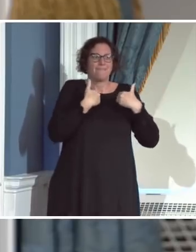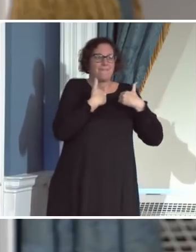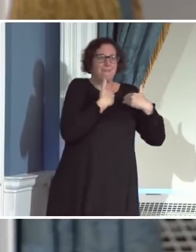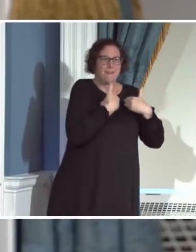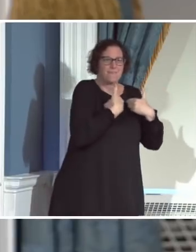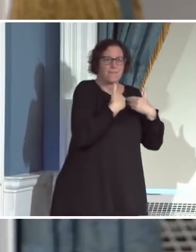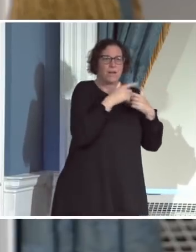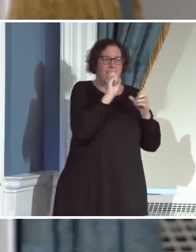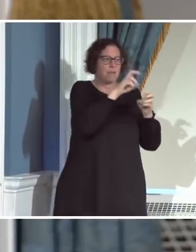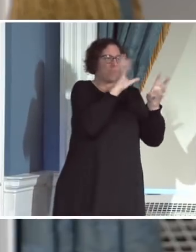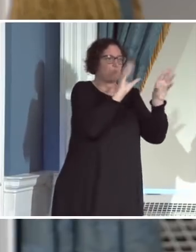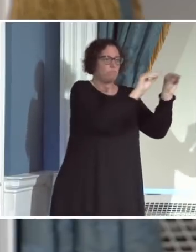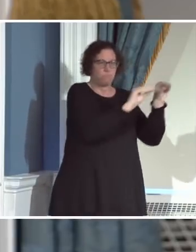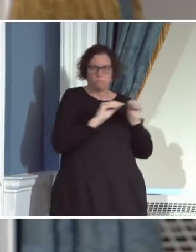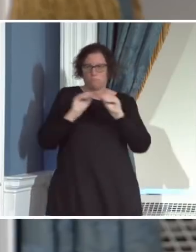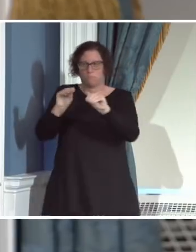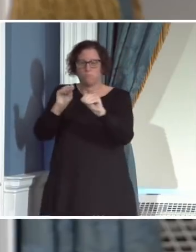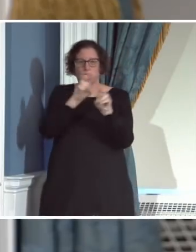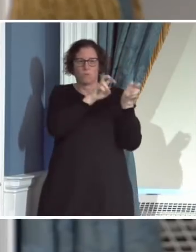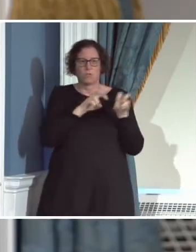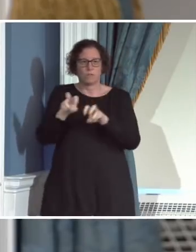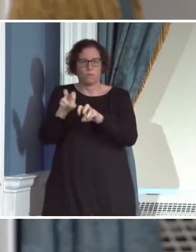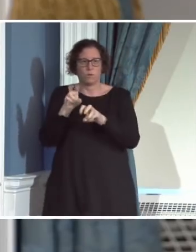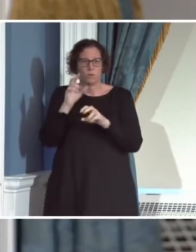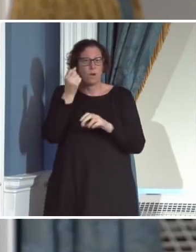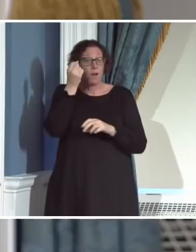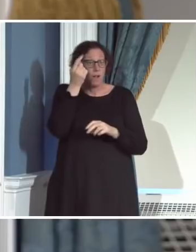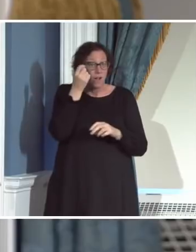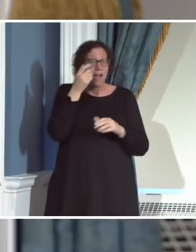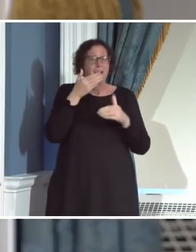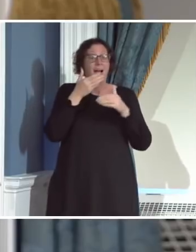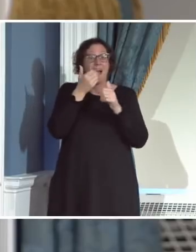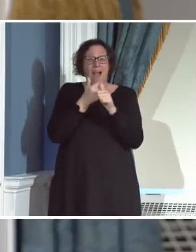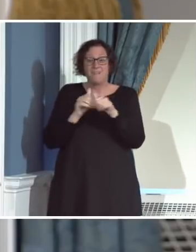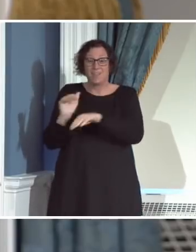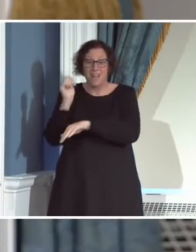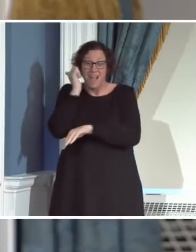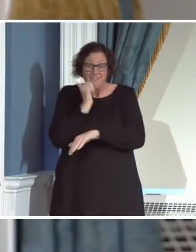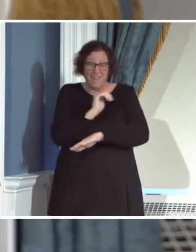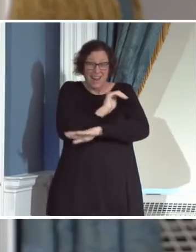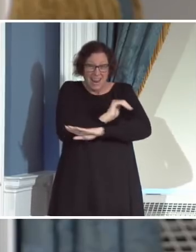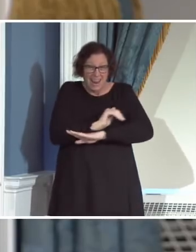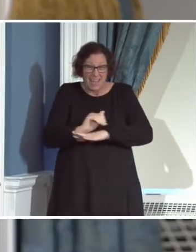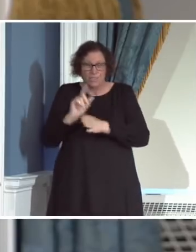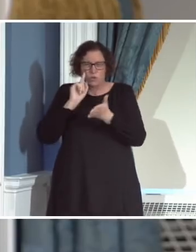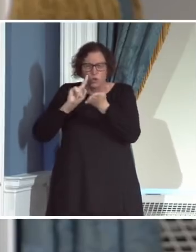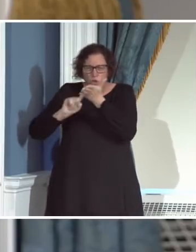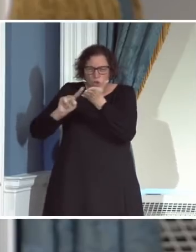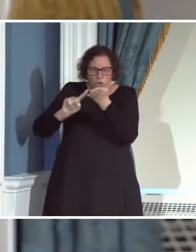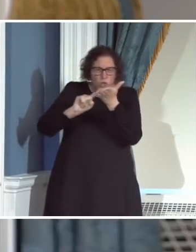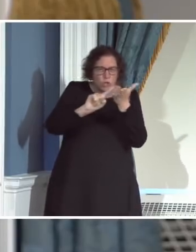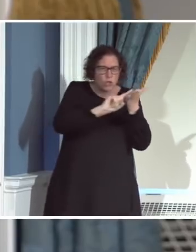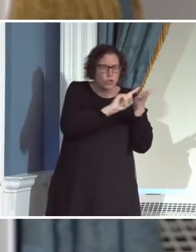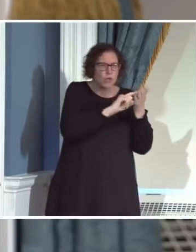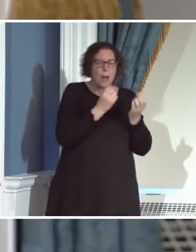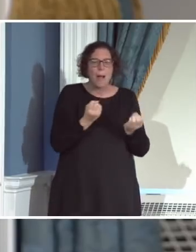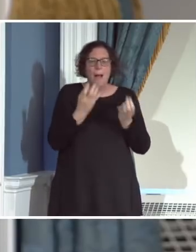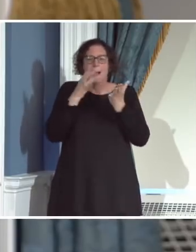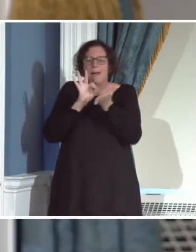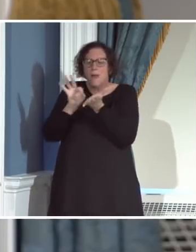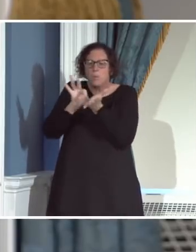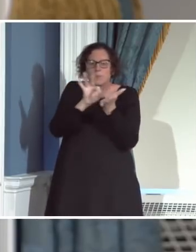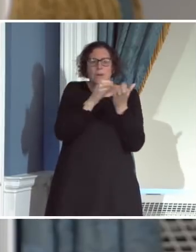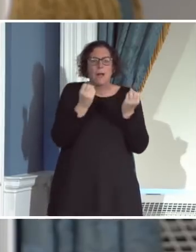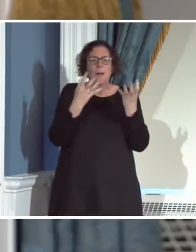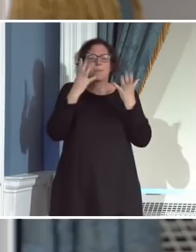restock every single day. So we are totally on top of it, but the issue that the mayor has